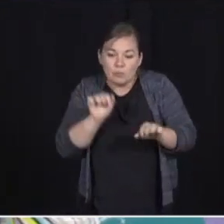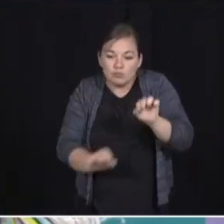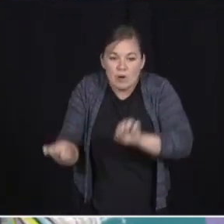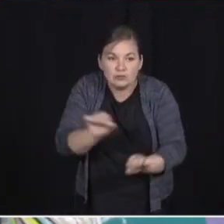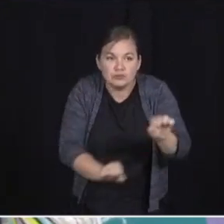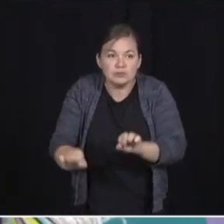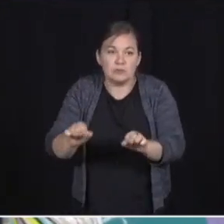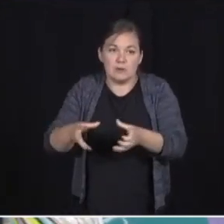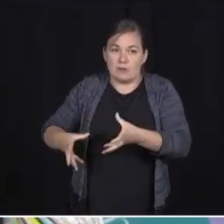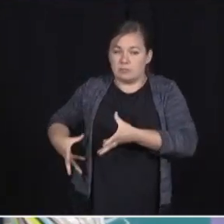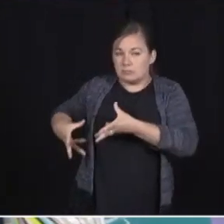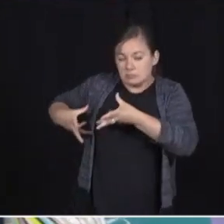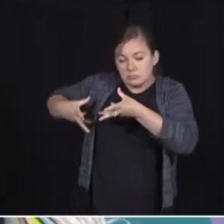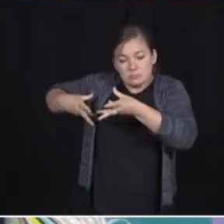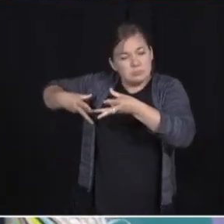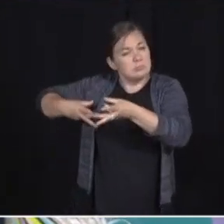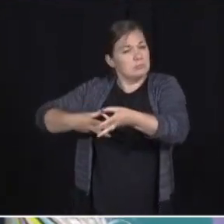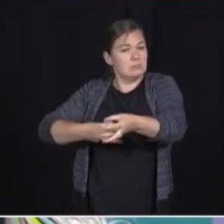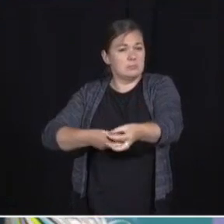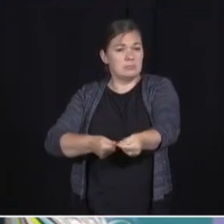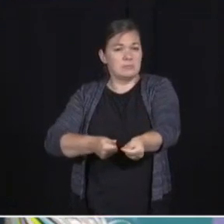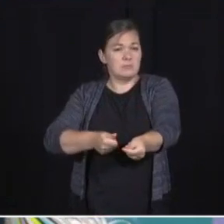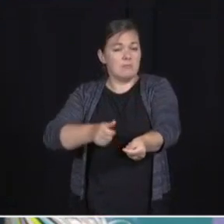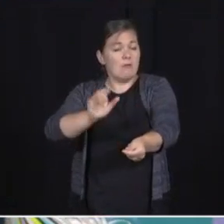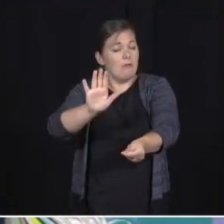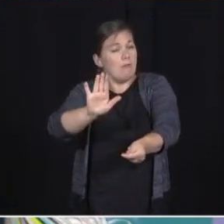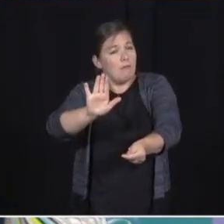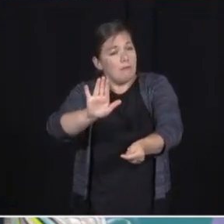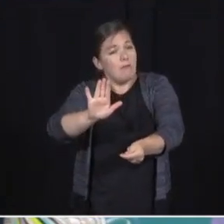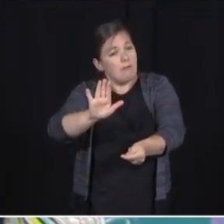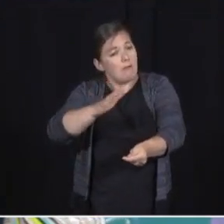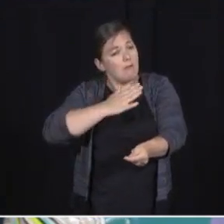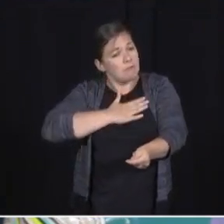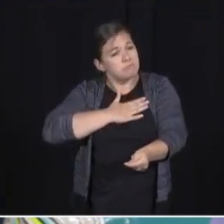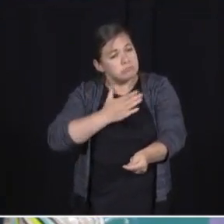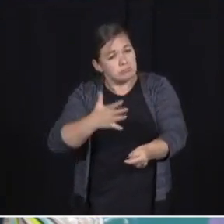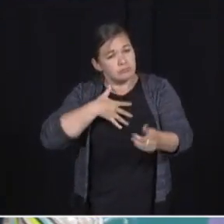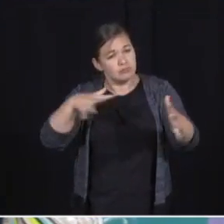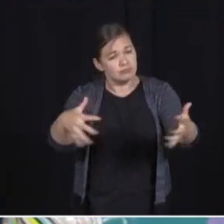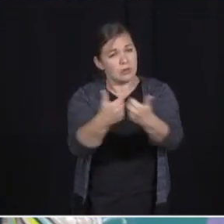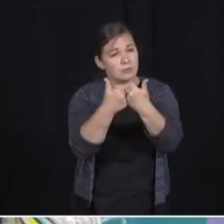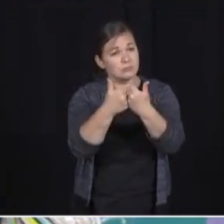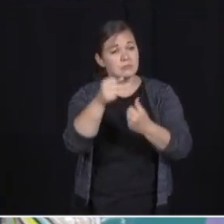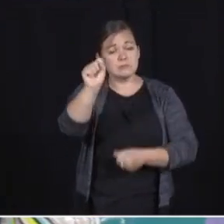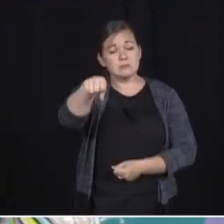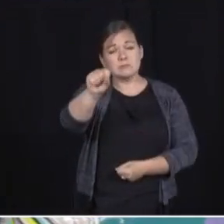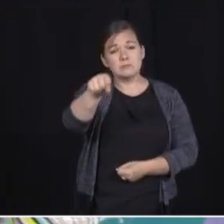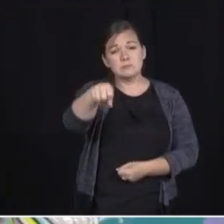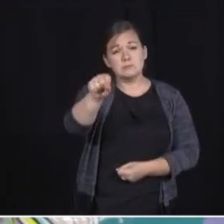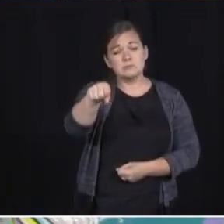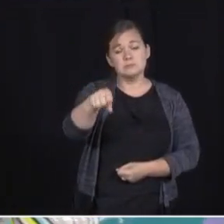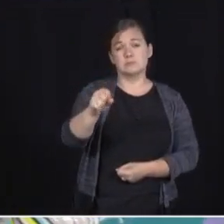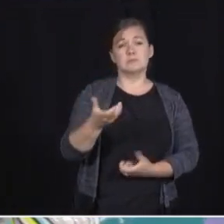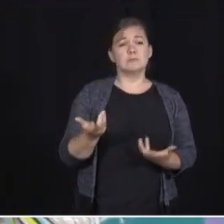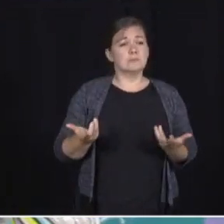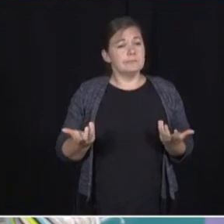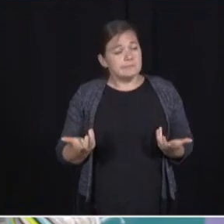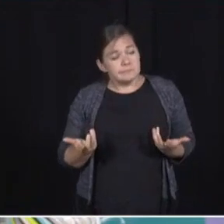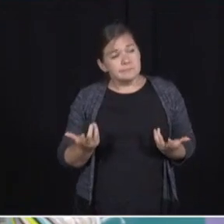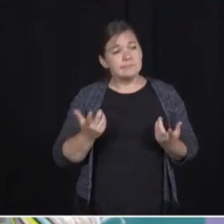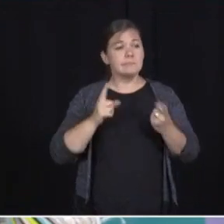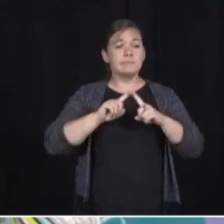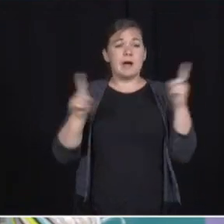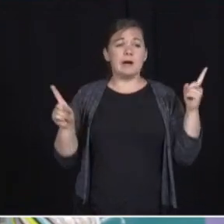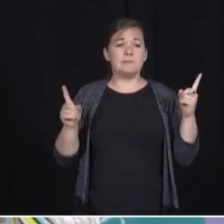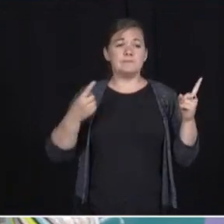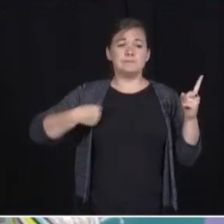admit, Lucas, are we going to face a challenge? I'm sure we're going to face a challenge. But did we get the best medical advice